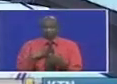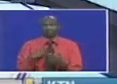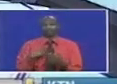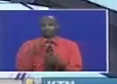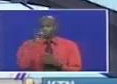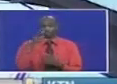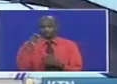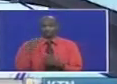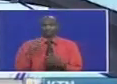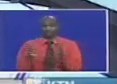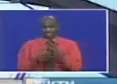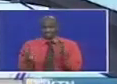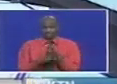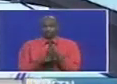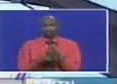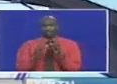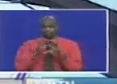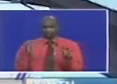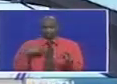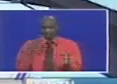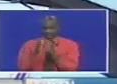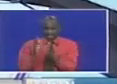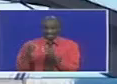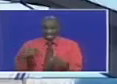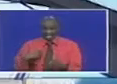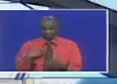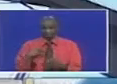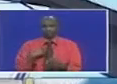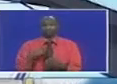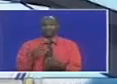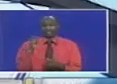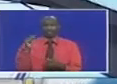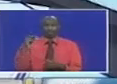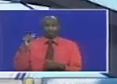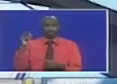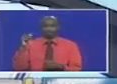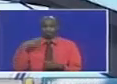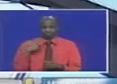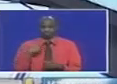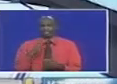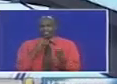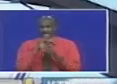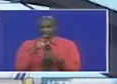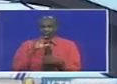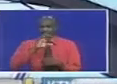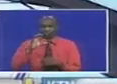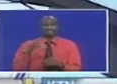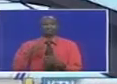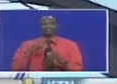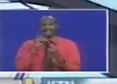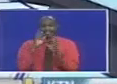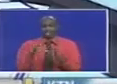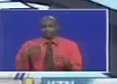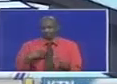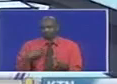Ministry of Devolution and Planning, and the Country Director, Nick Wasuna, our Country Director of World Vision. Let's just wrap up this conversation. Let's start